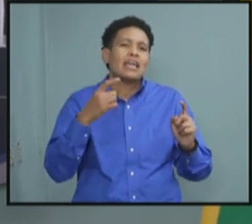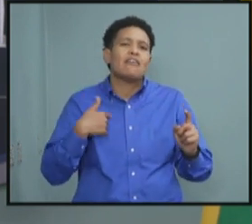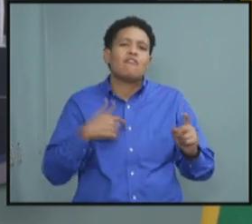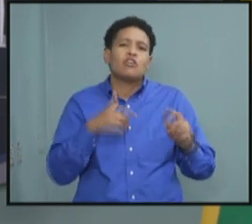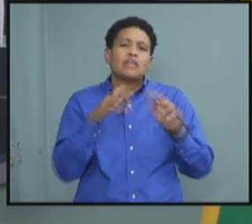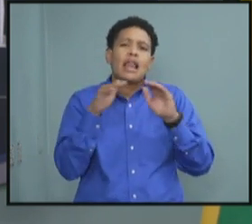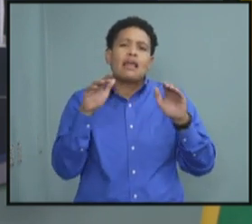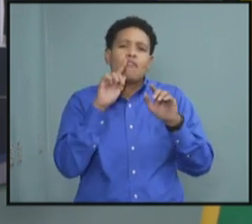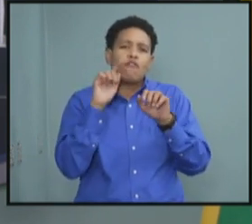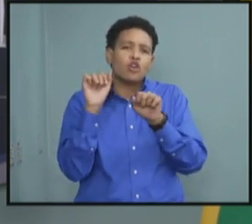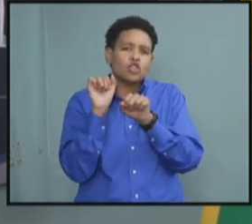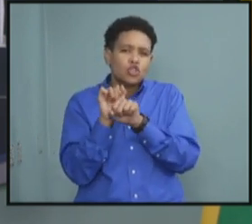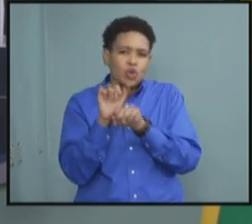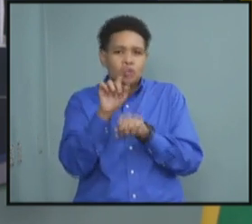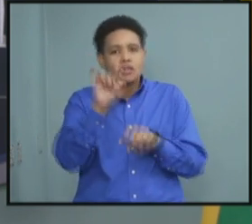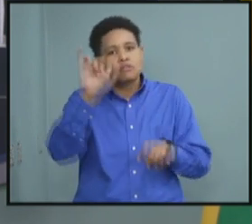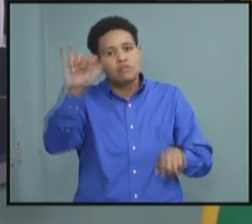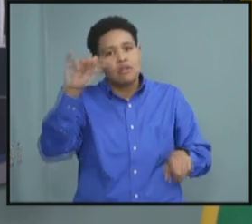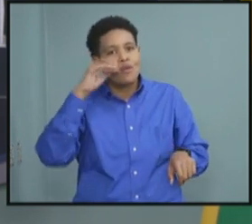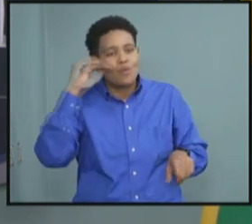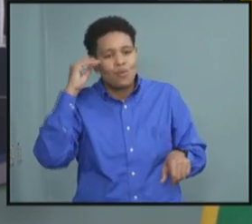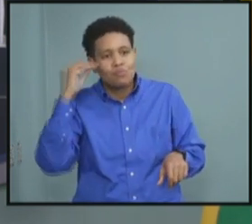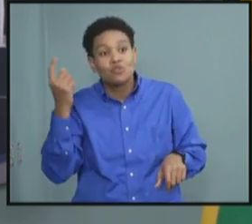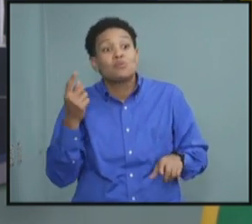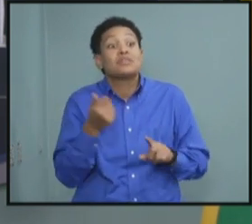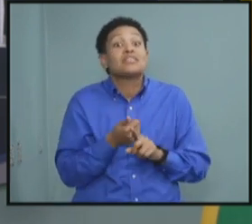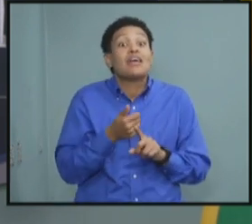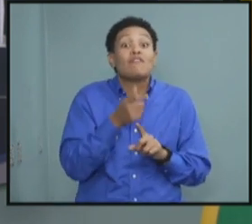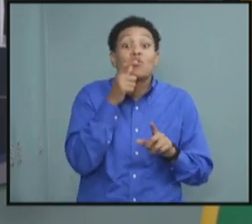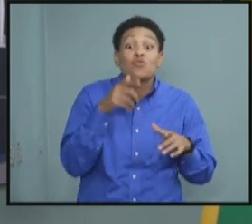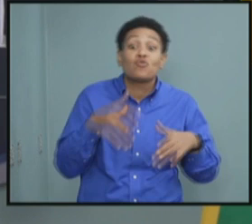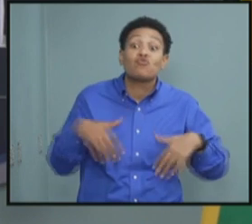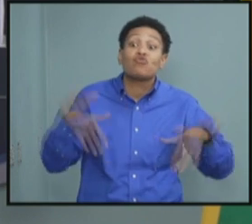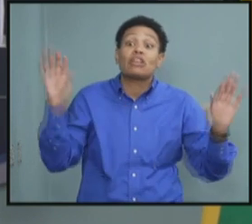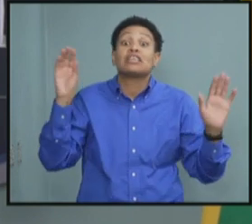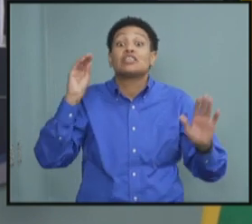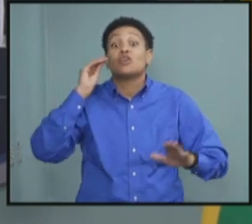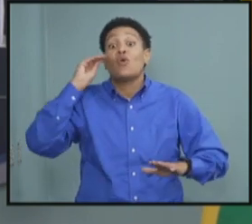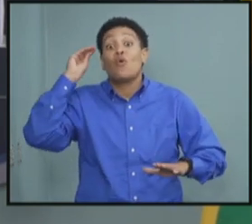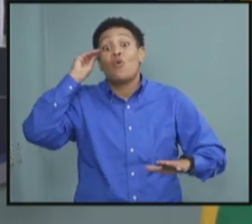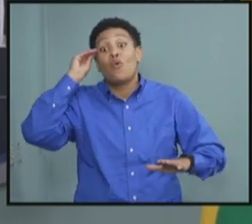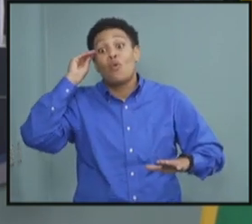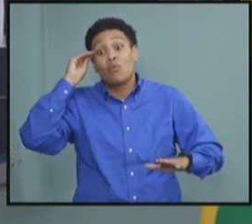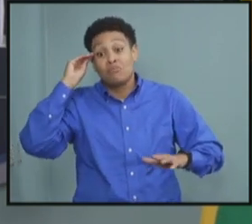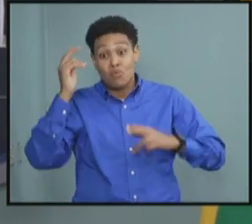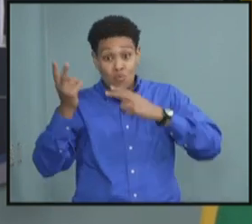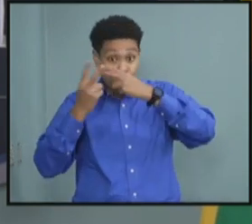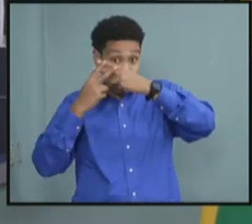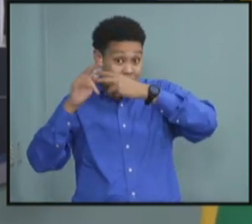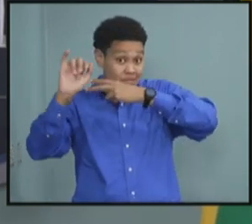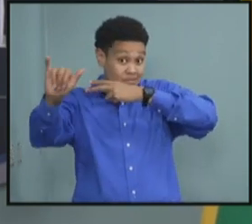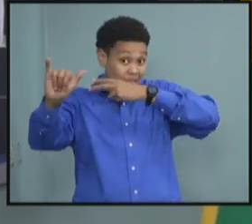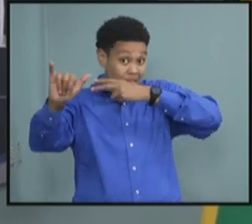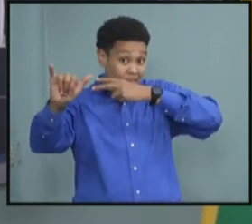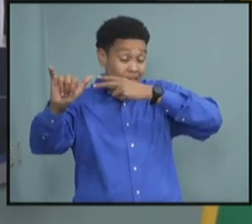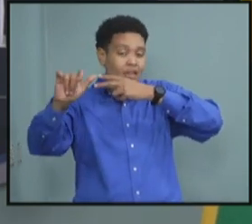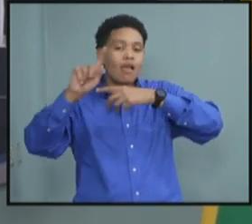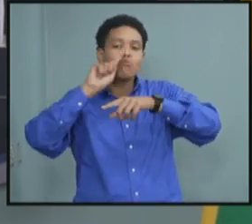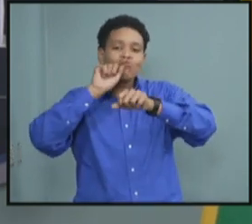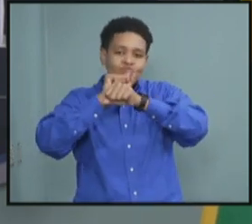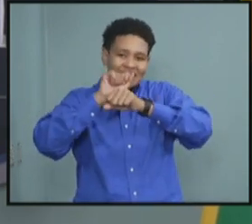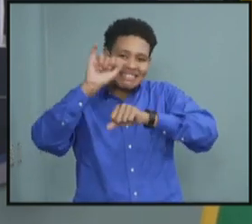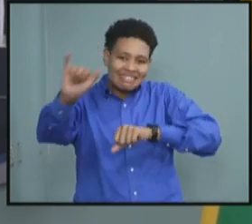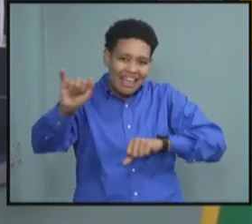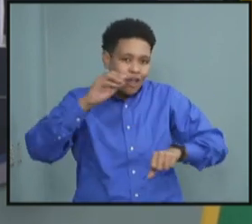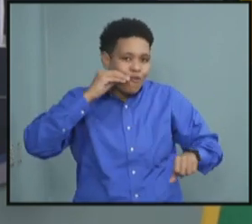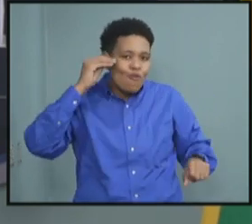of assurance that someone who has been released to home quarantine in their home, that they are actually staying within